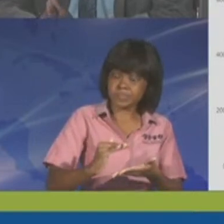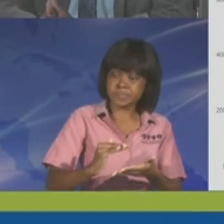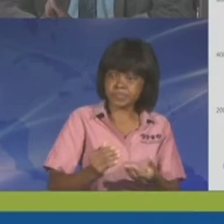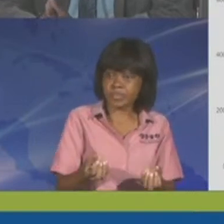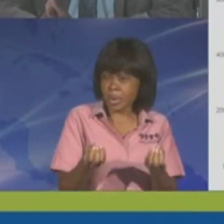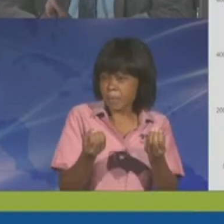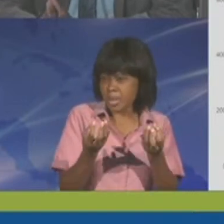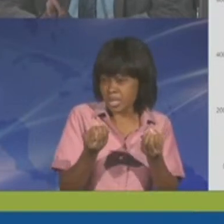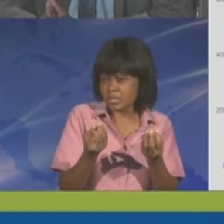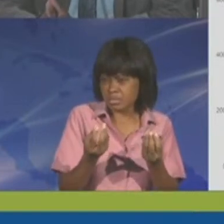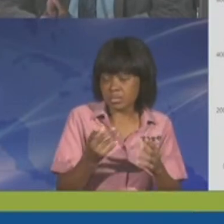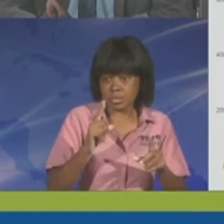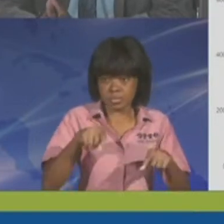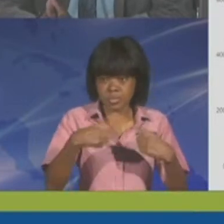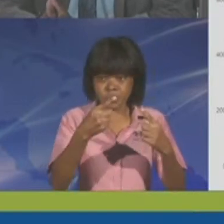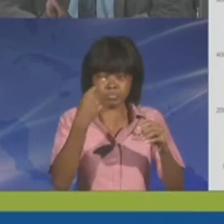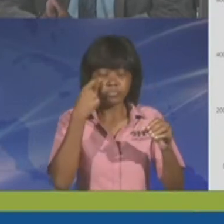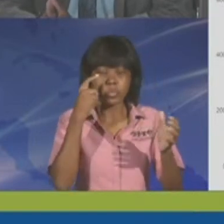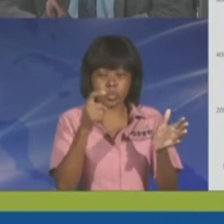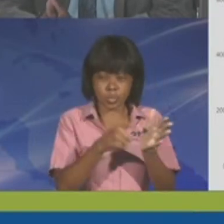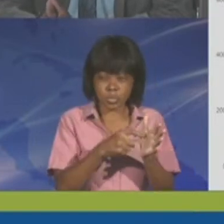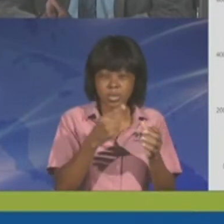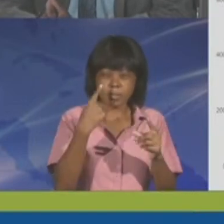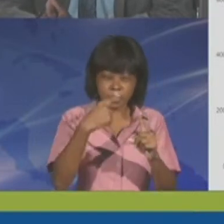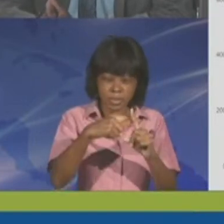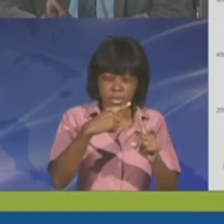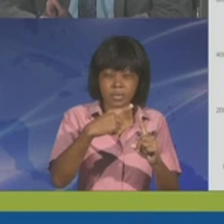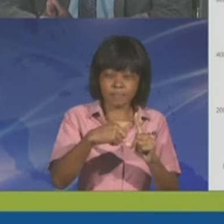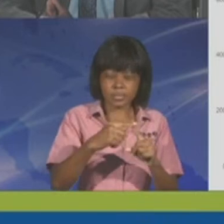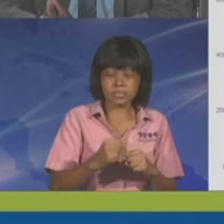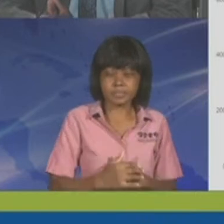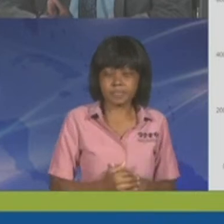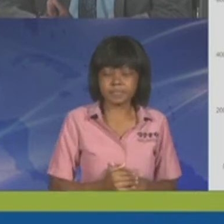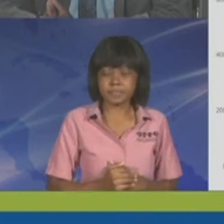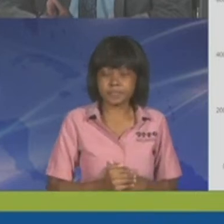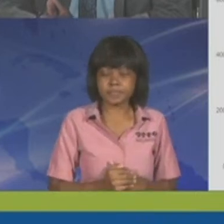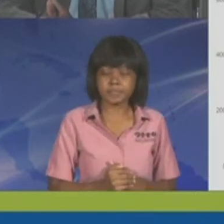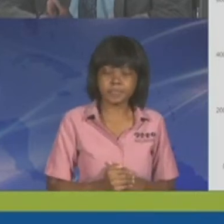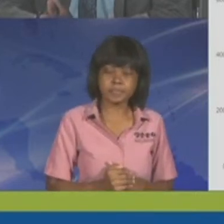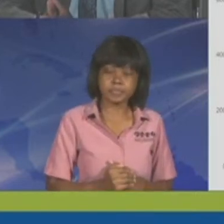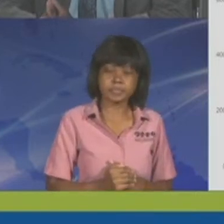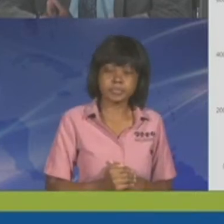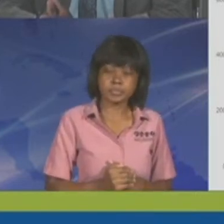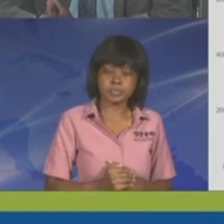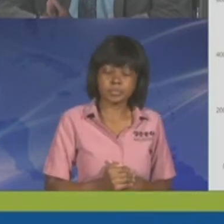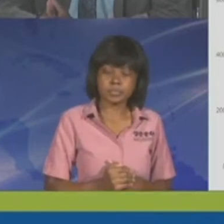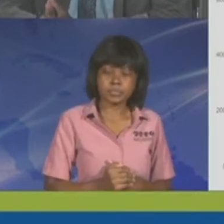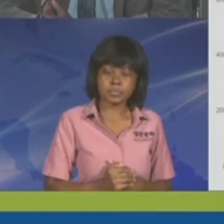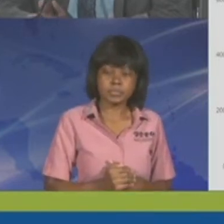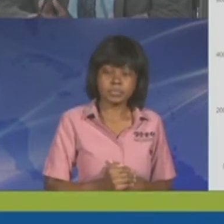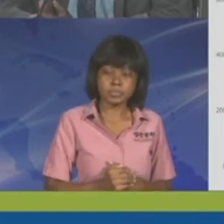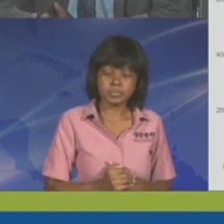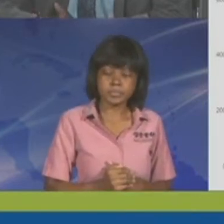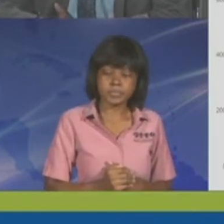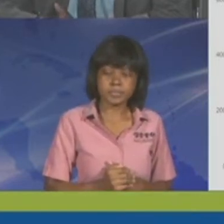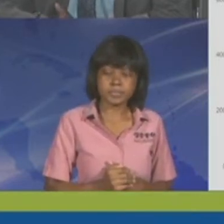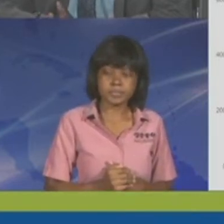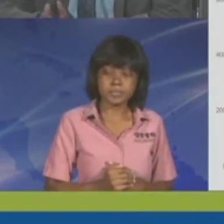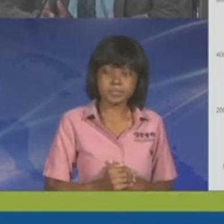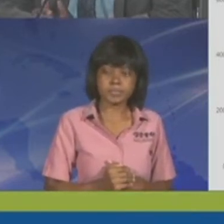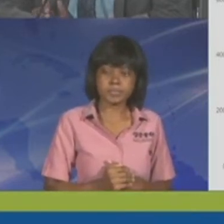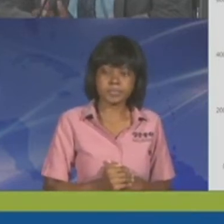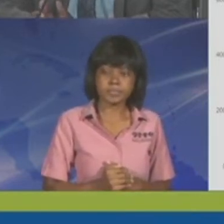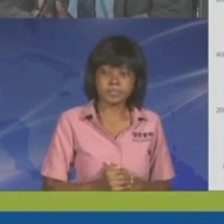for swabbing and turning up positive on a daily basis over the 3 months of this year so far. So that